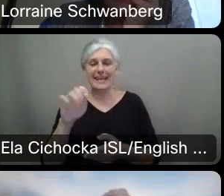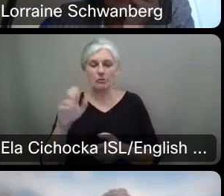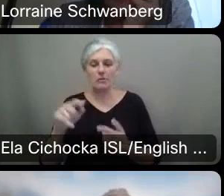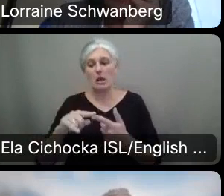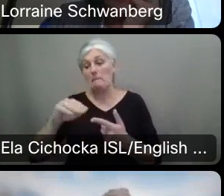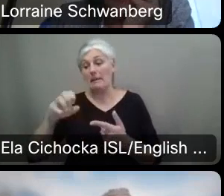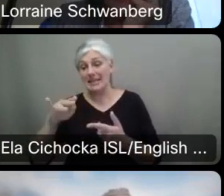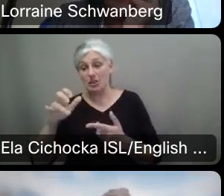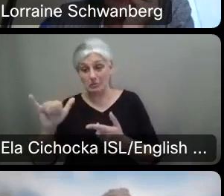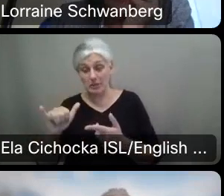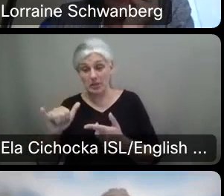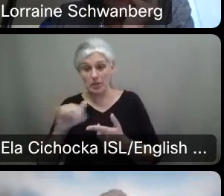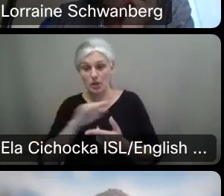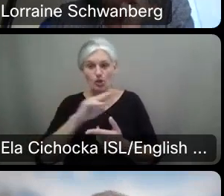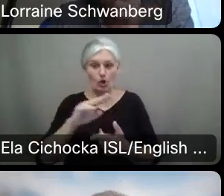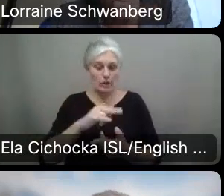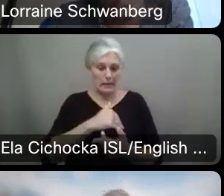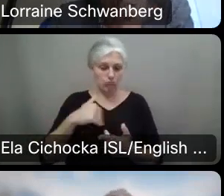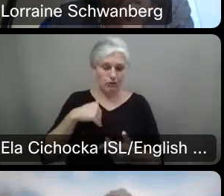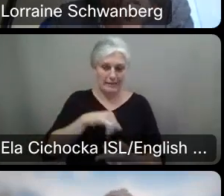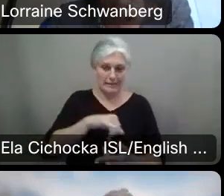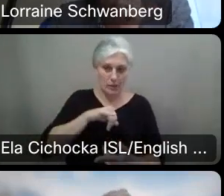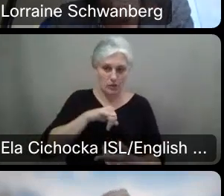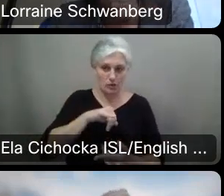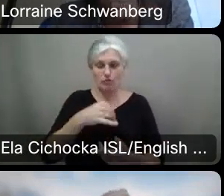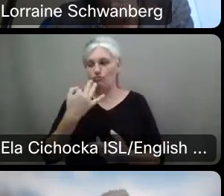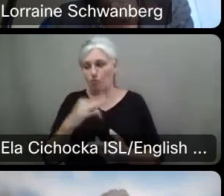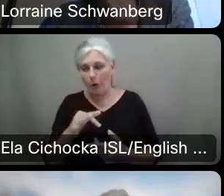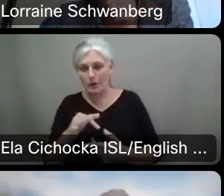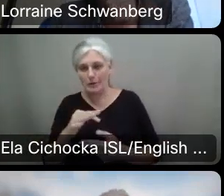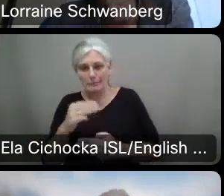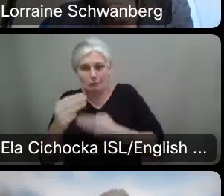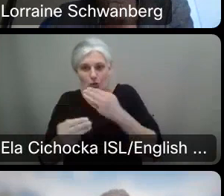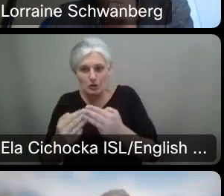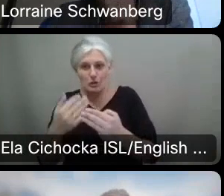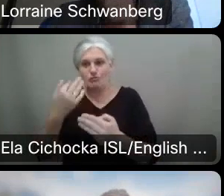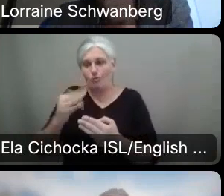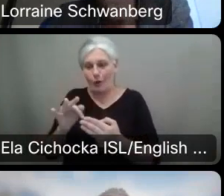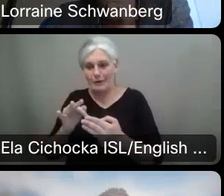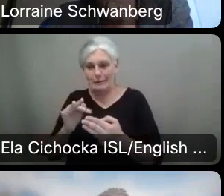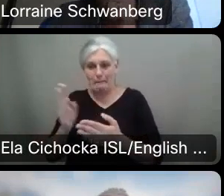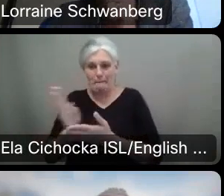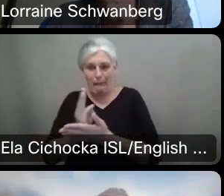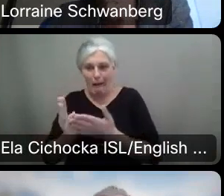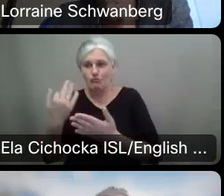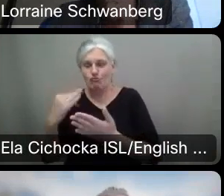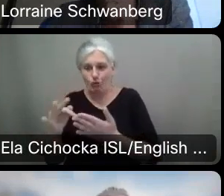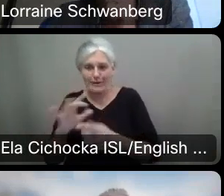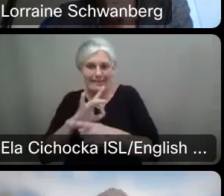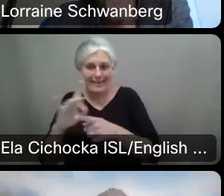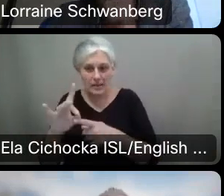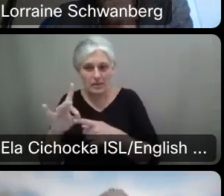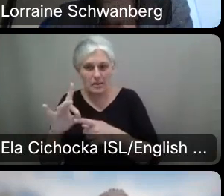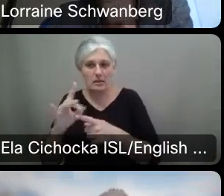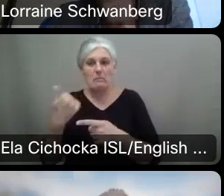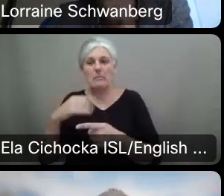in terms of breast surgery, wrong procedure, perianal procedures, patients consenting for a